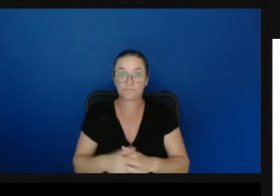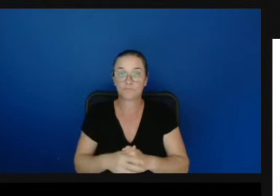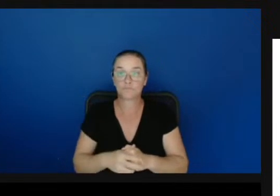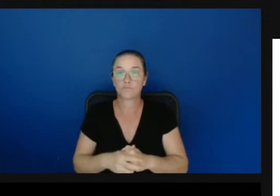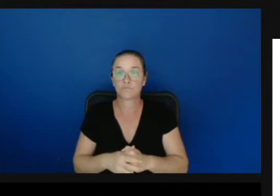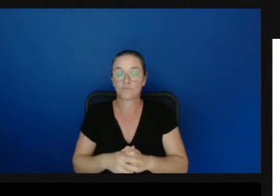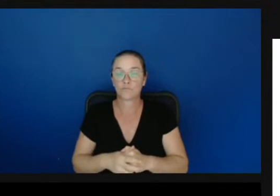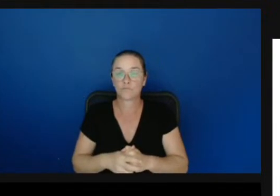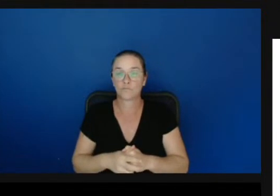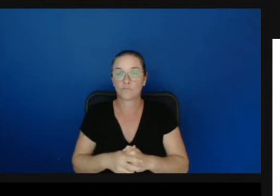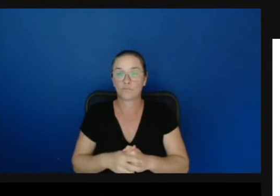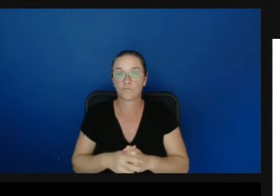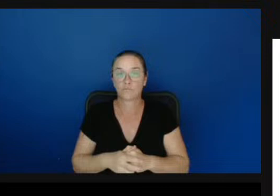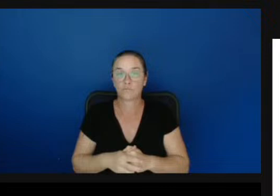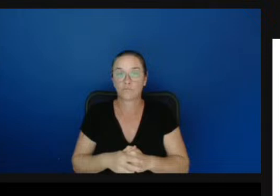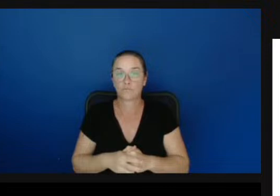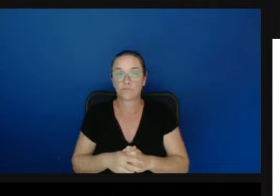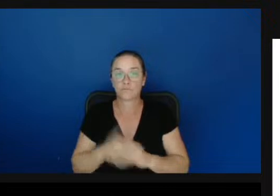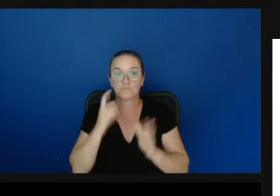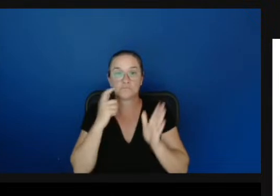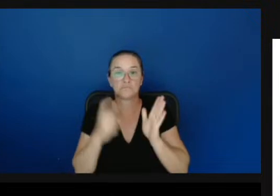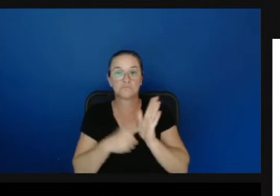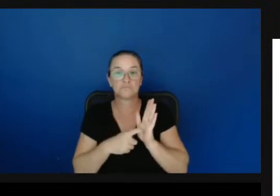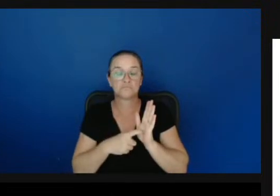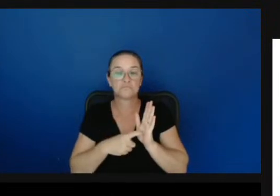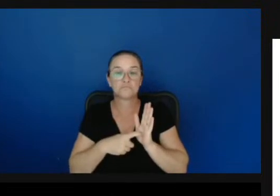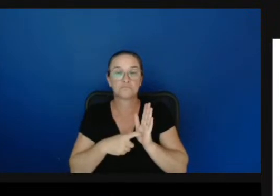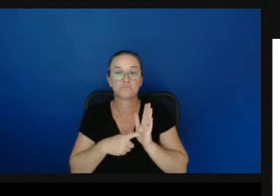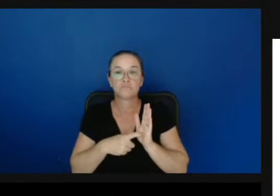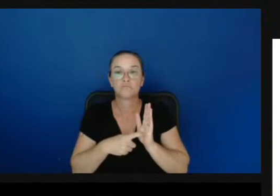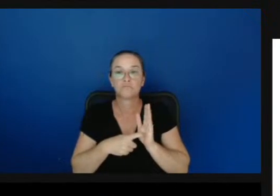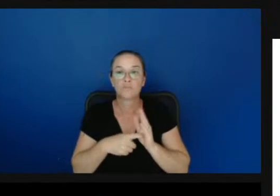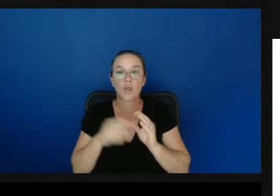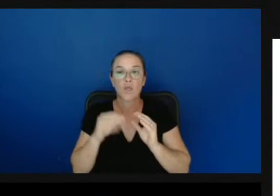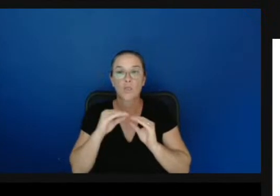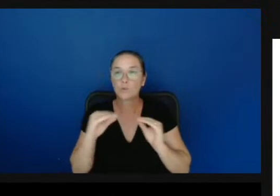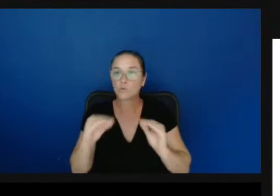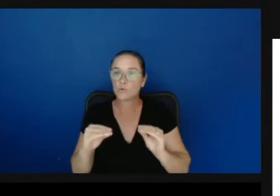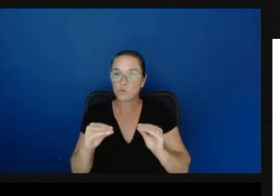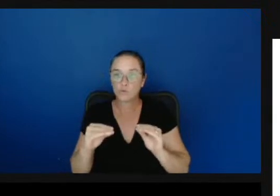where they are noting that there was no reactivation.